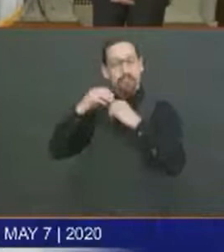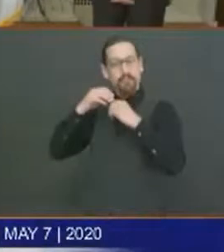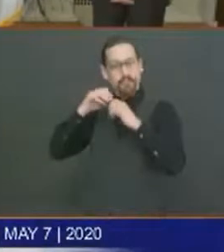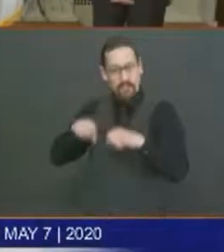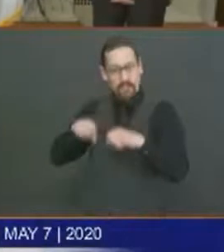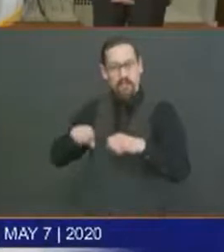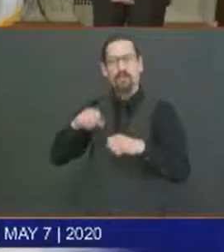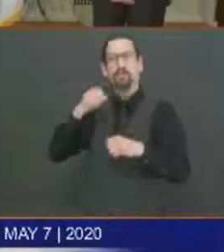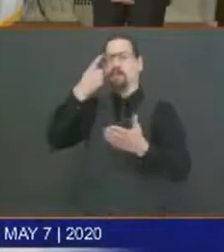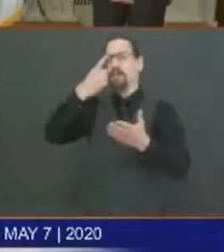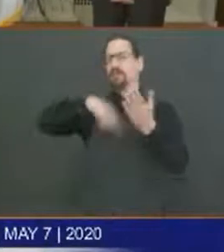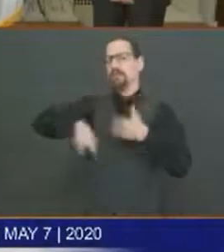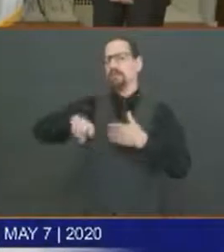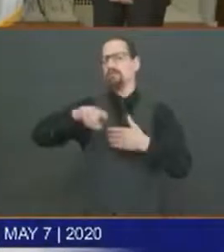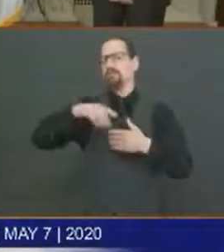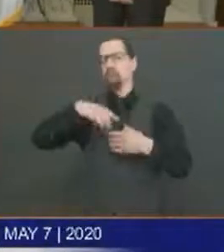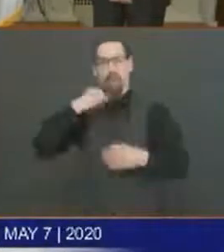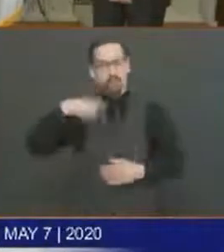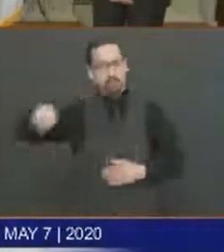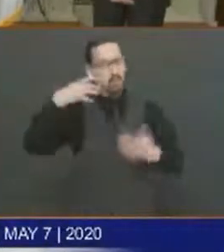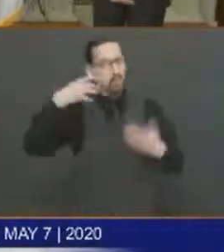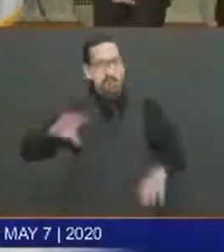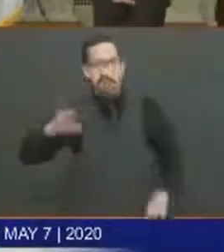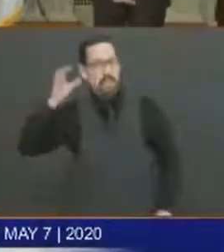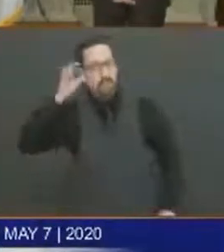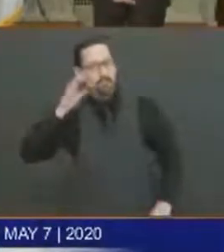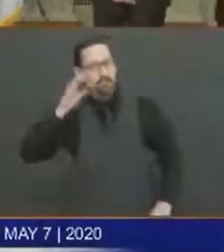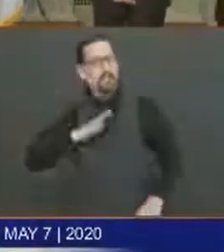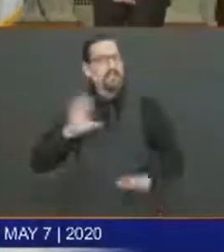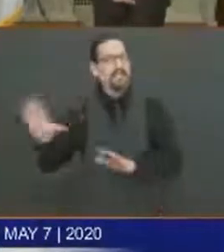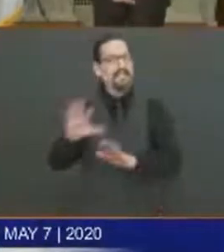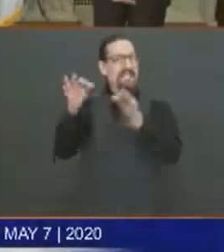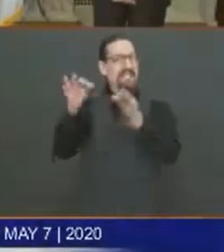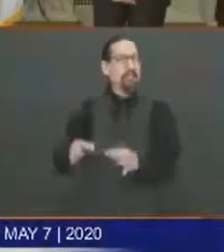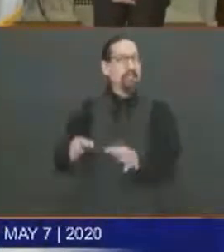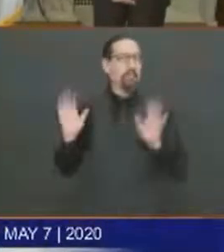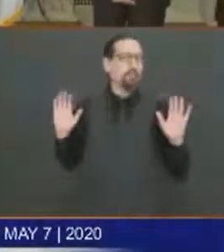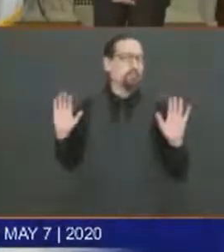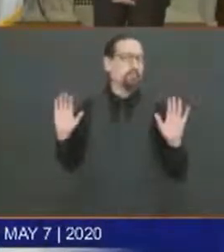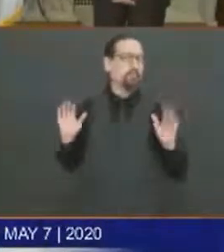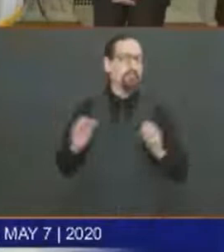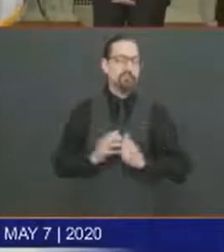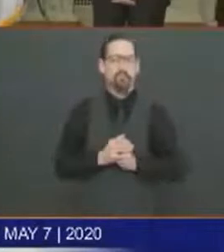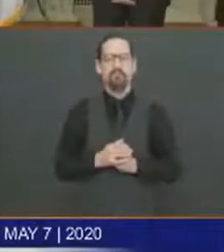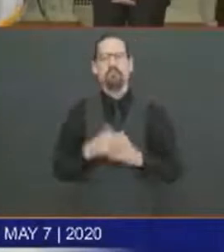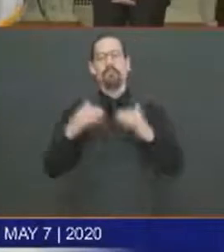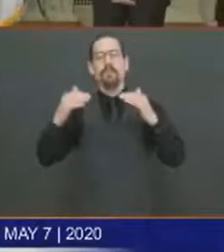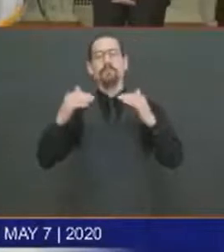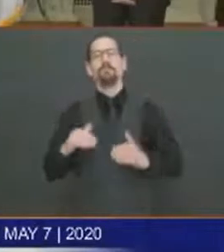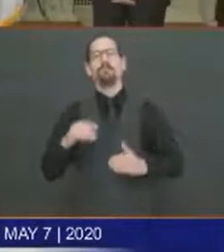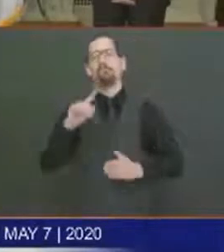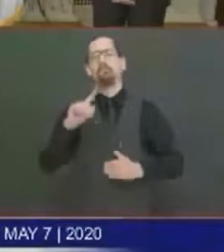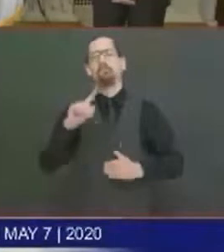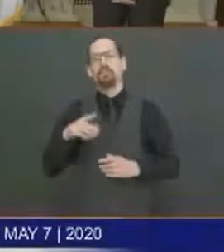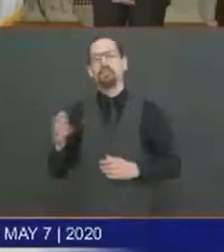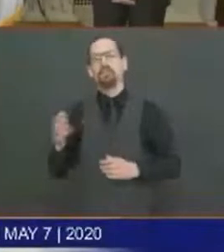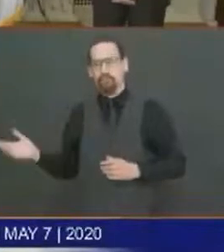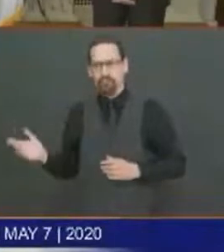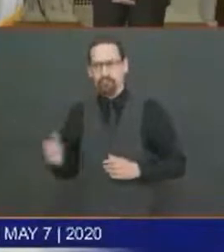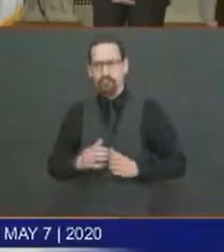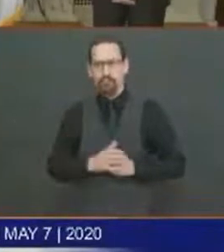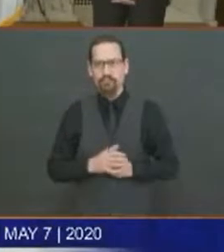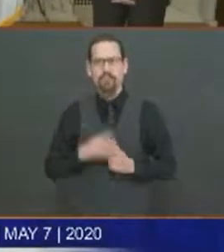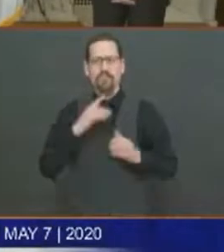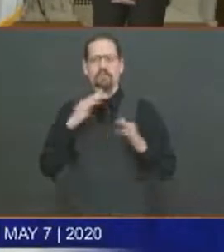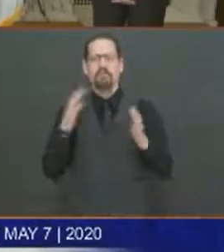that. Michael Bilo of Motif Magazine says small businesses approved for PPP have a